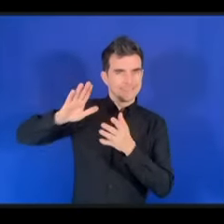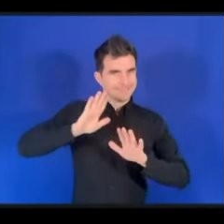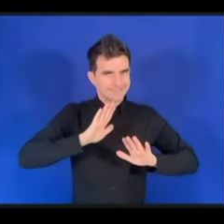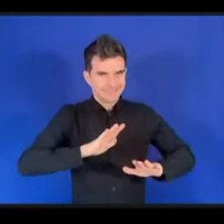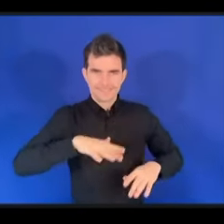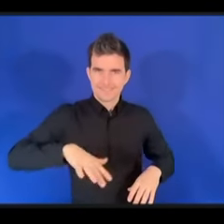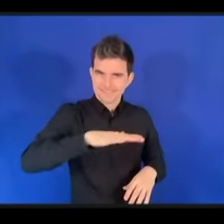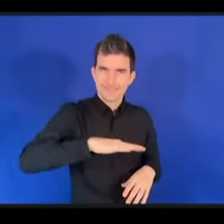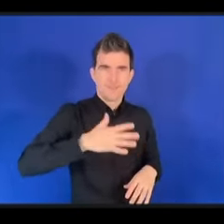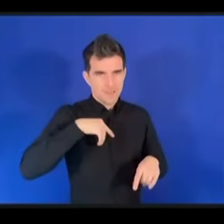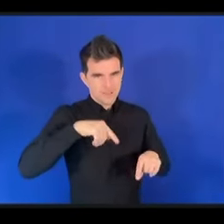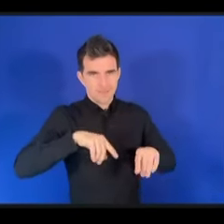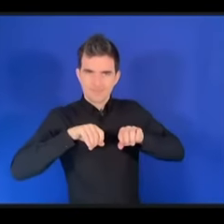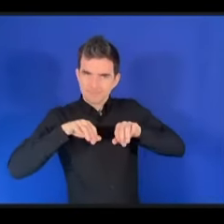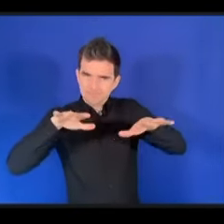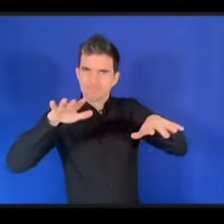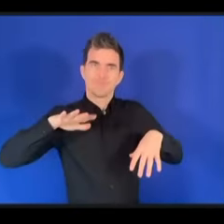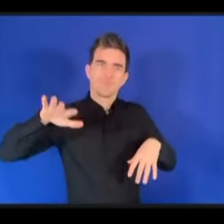from Kyoto.